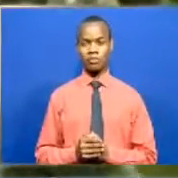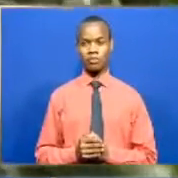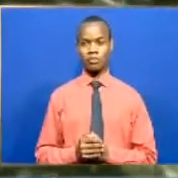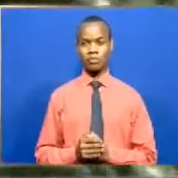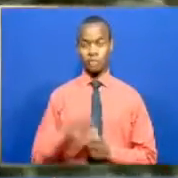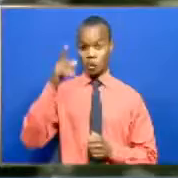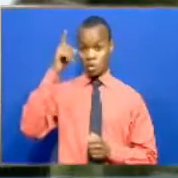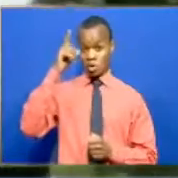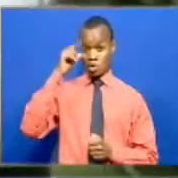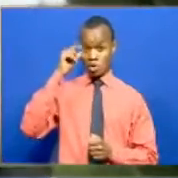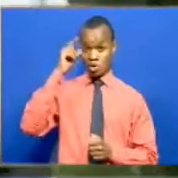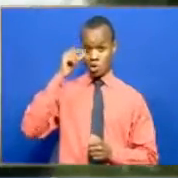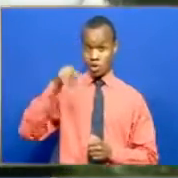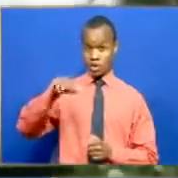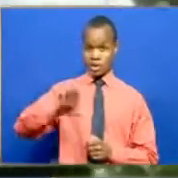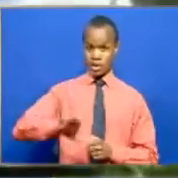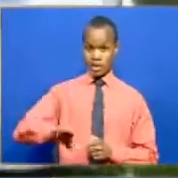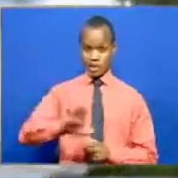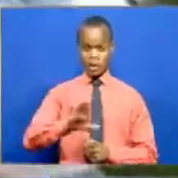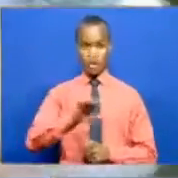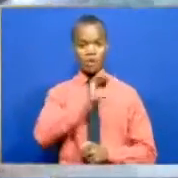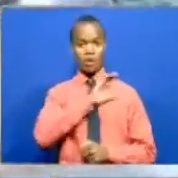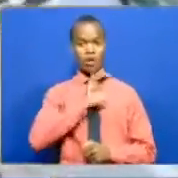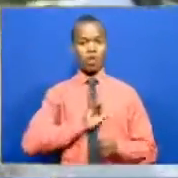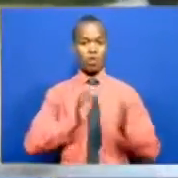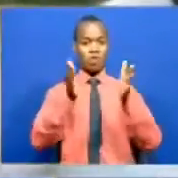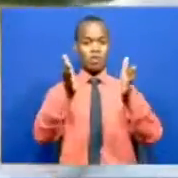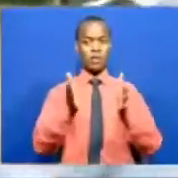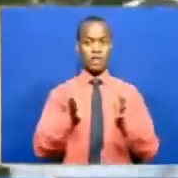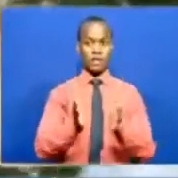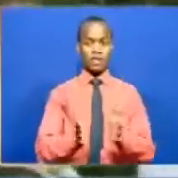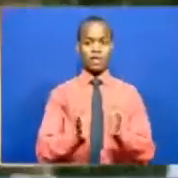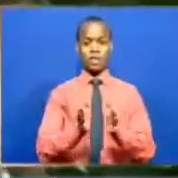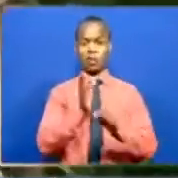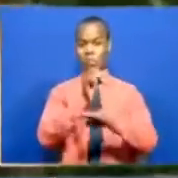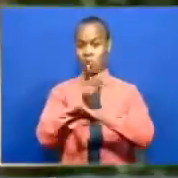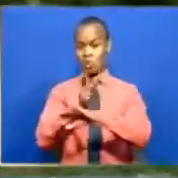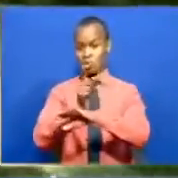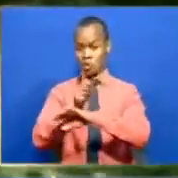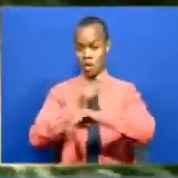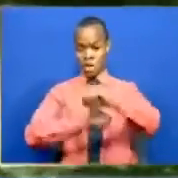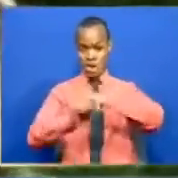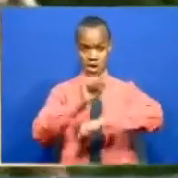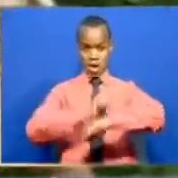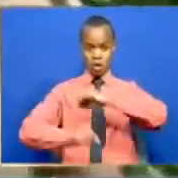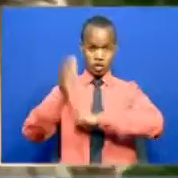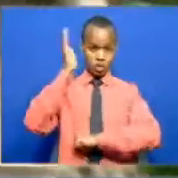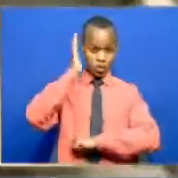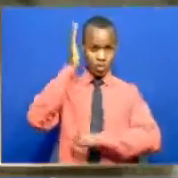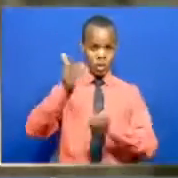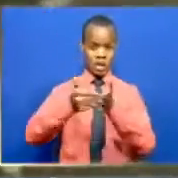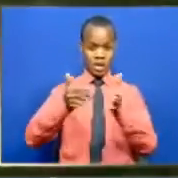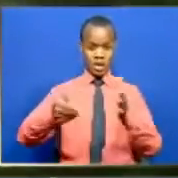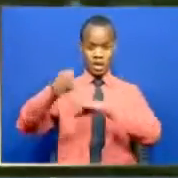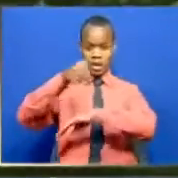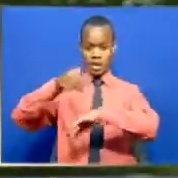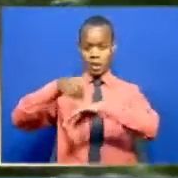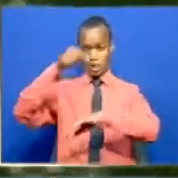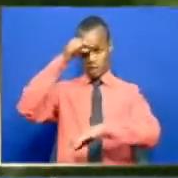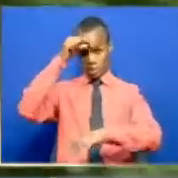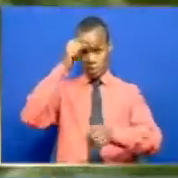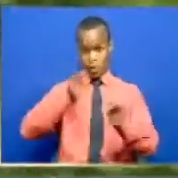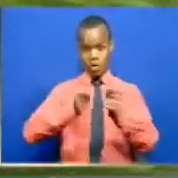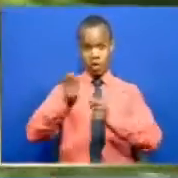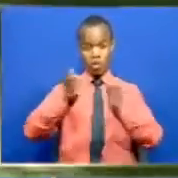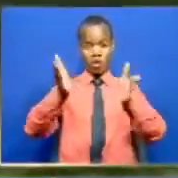Coast Regional Commissioner John Elungata has once again warned that action will be taken against national government administration